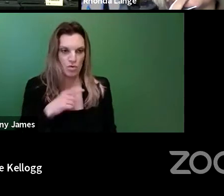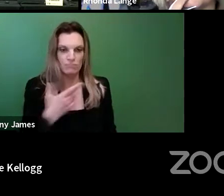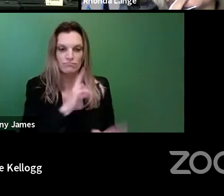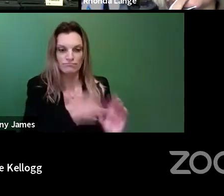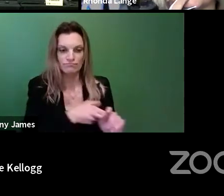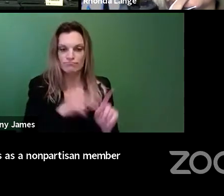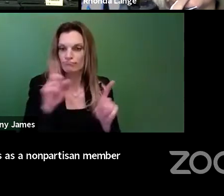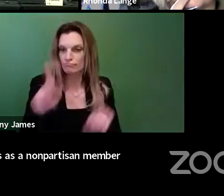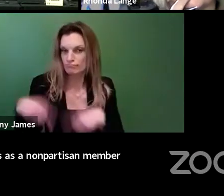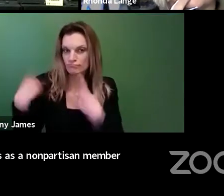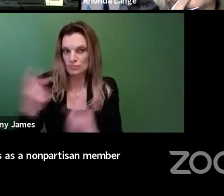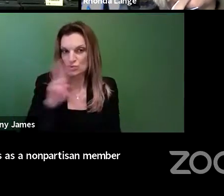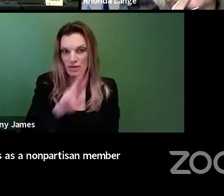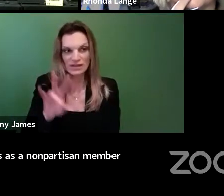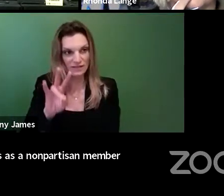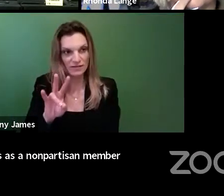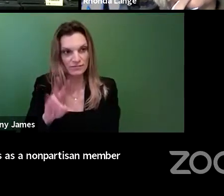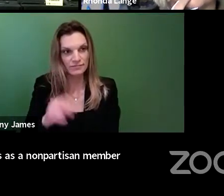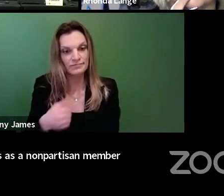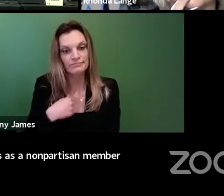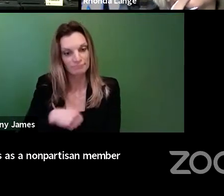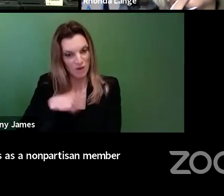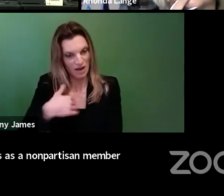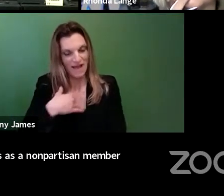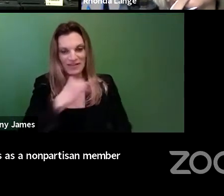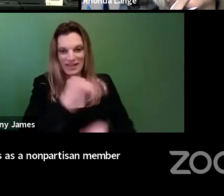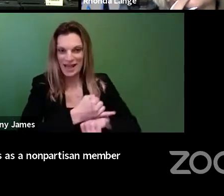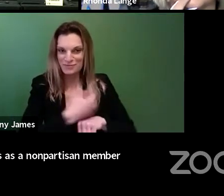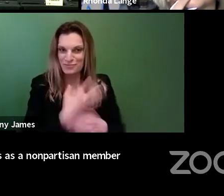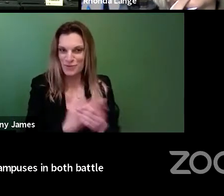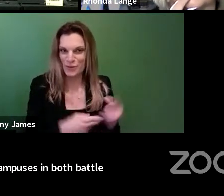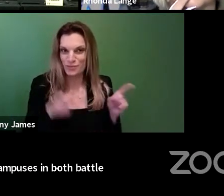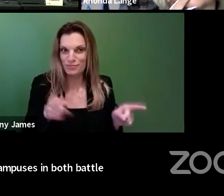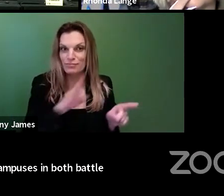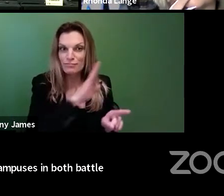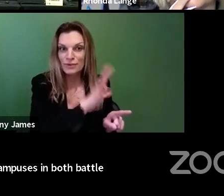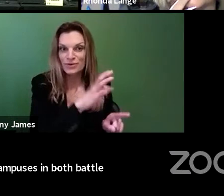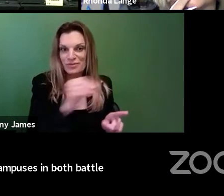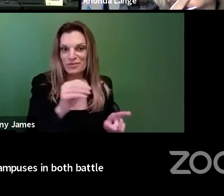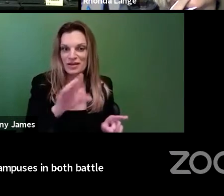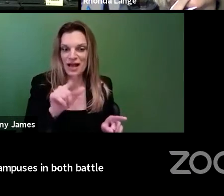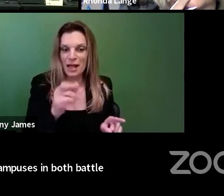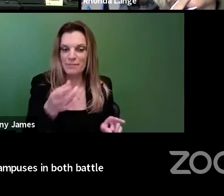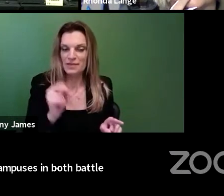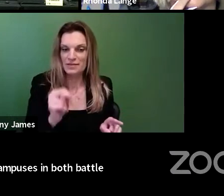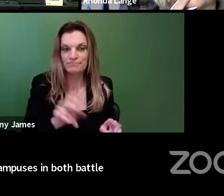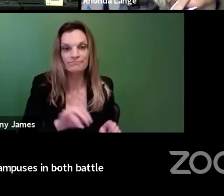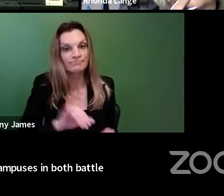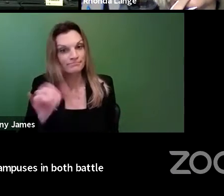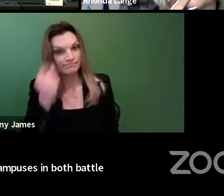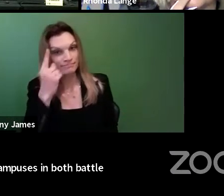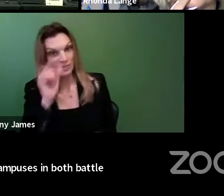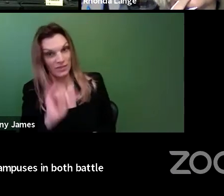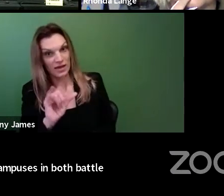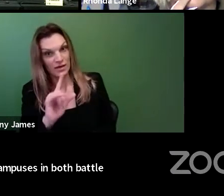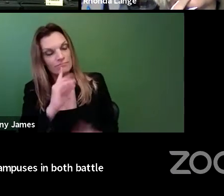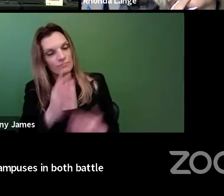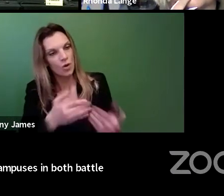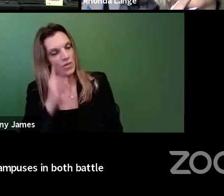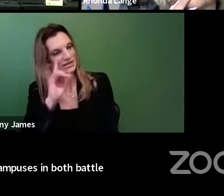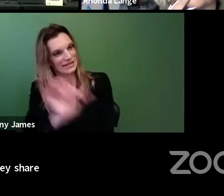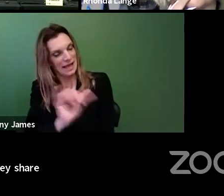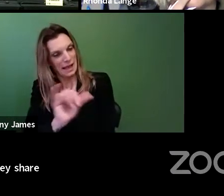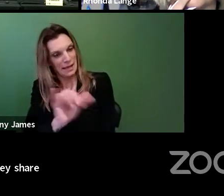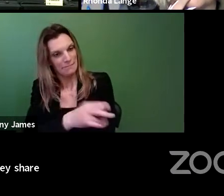are proud to have campuses in both Battle Creek and Albion. Battle Creek and Albion share a variety of similarities that make them jointly communities of